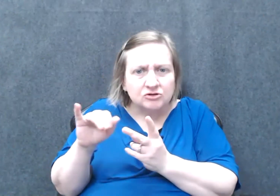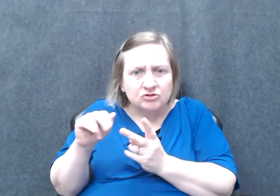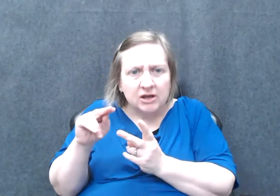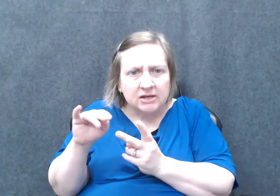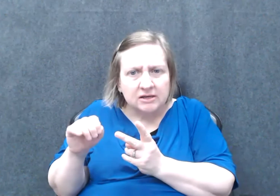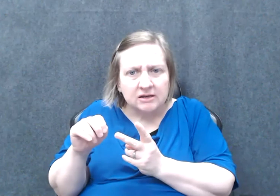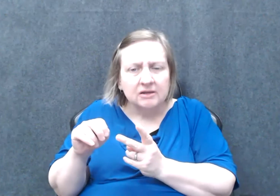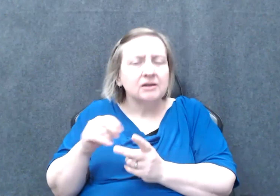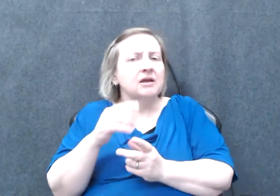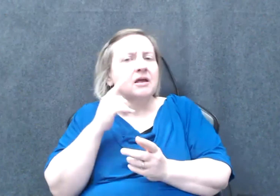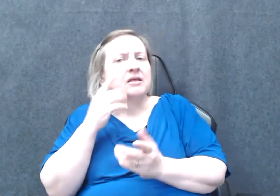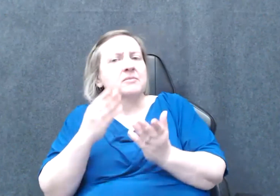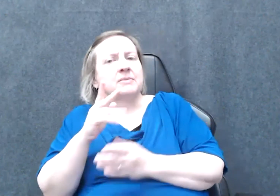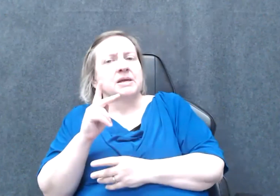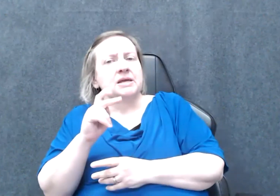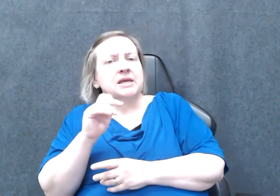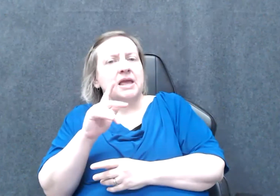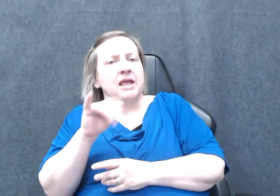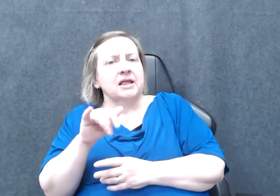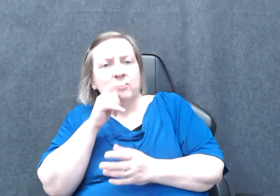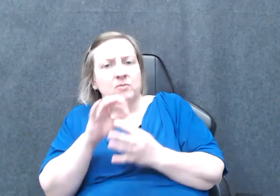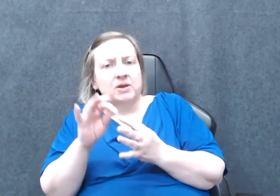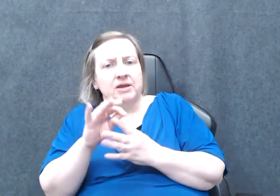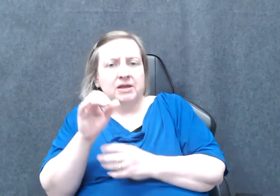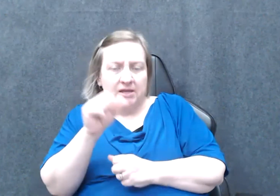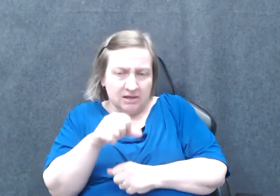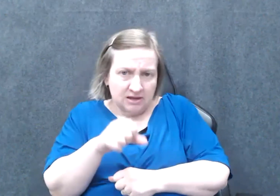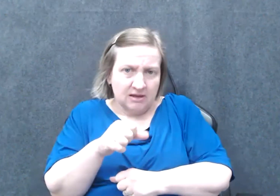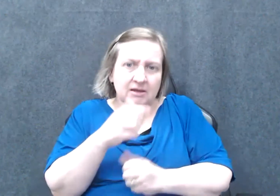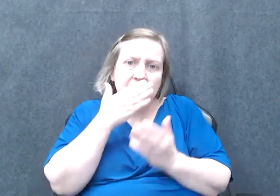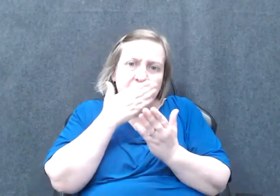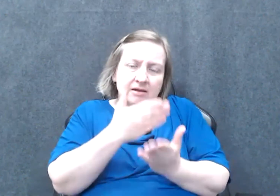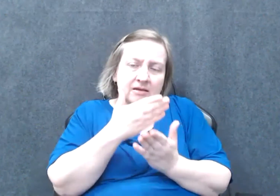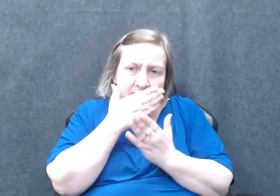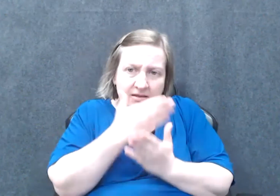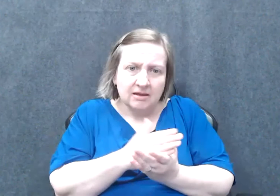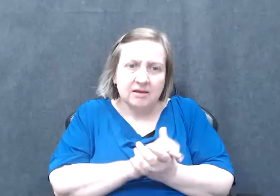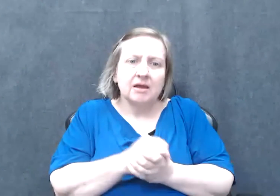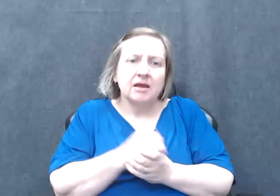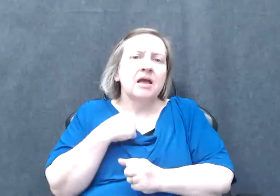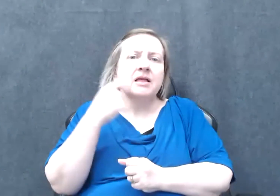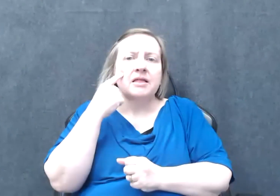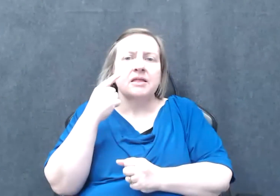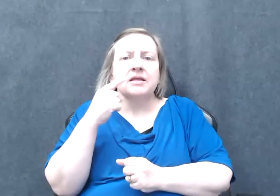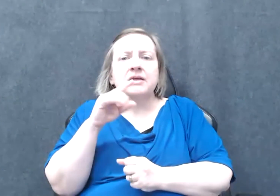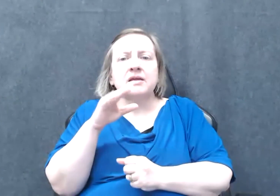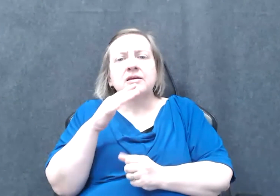think it might have been Kelly who mentioned that. Yeah, but yeah, and I think, thank you. I think it's pretty